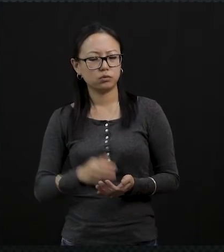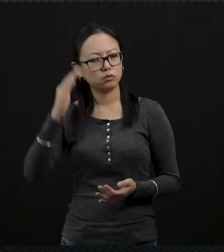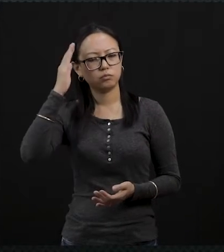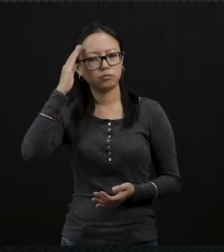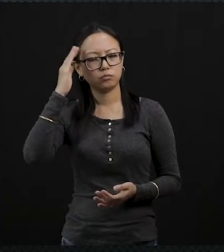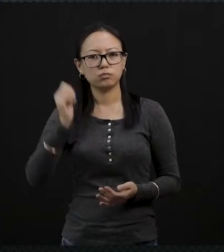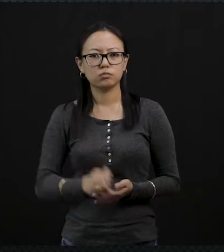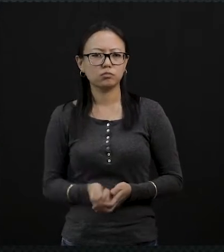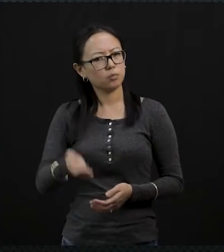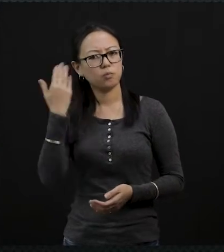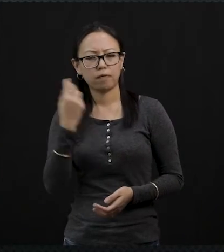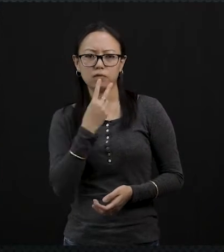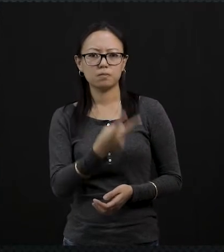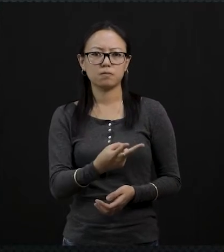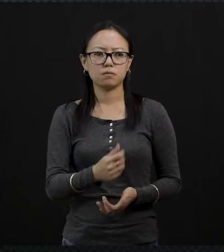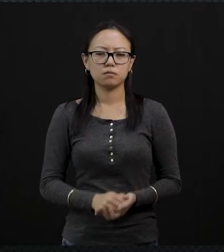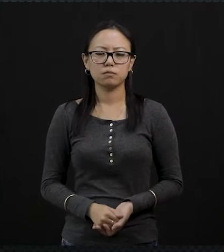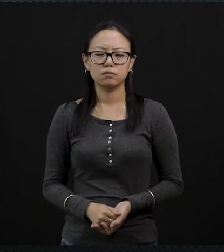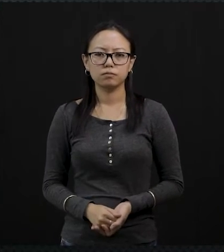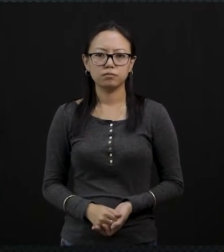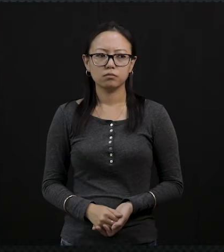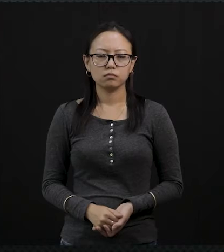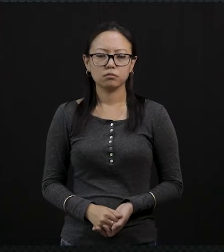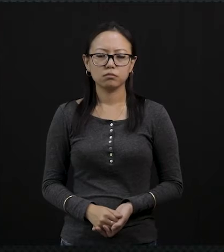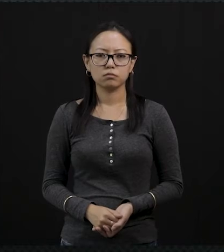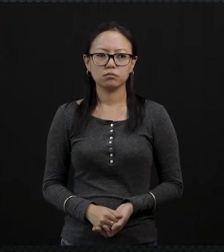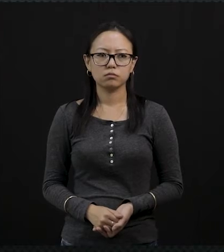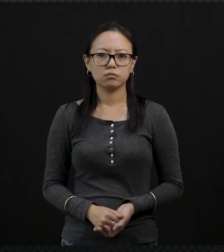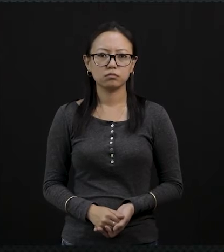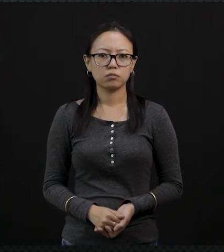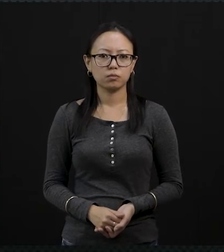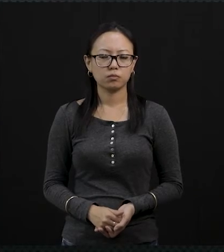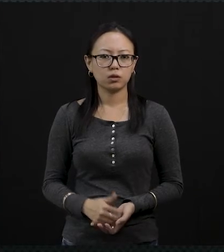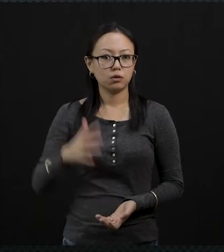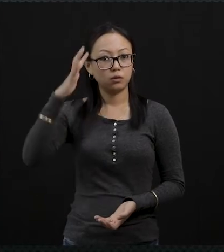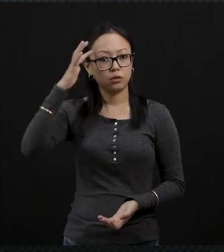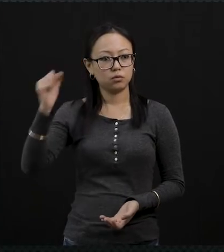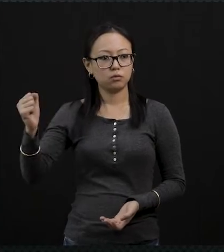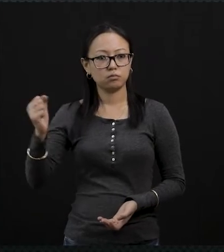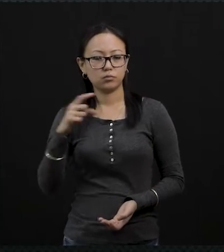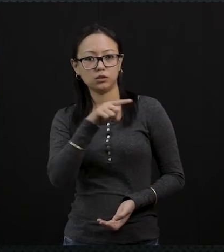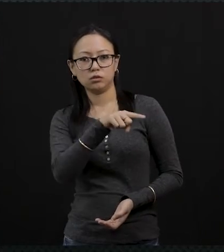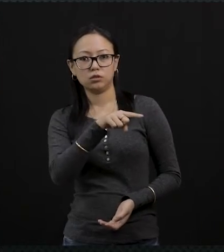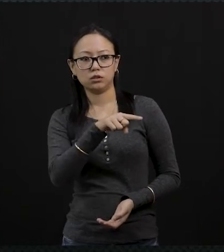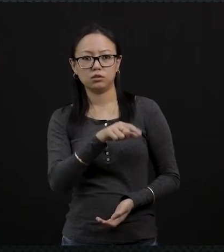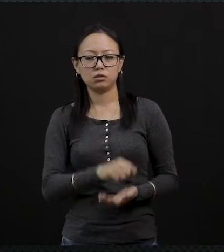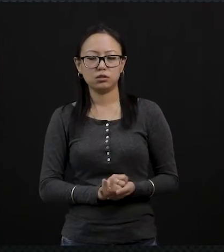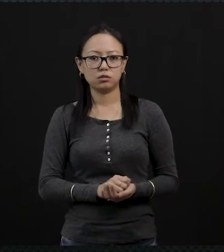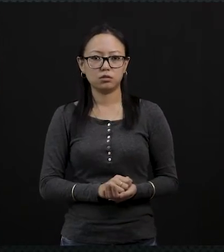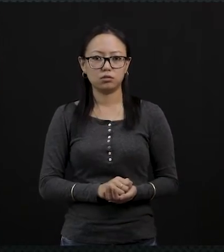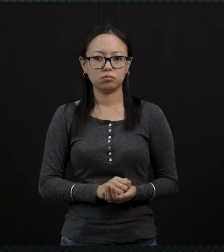see here, right? So students, we should never play with